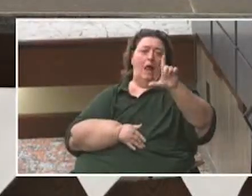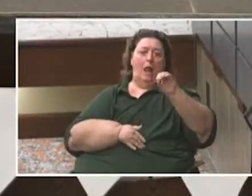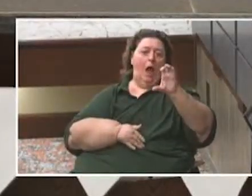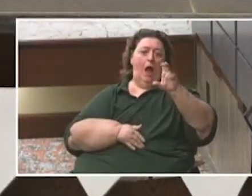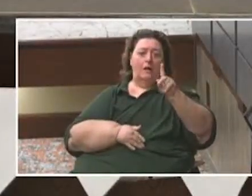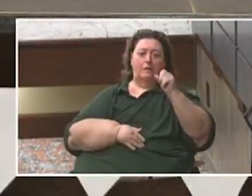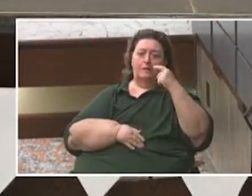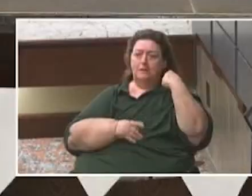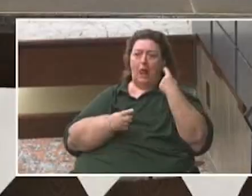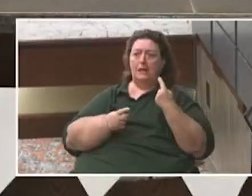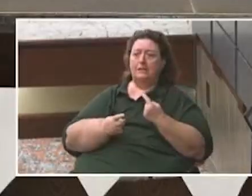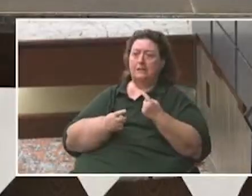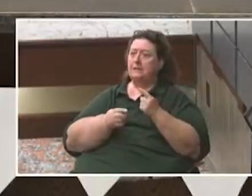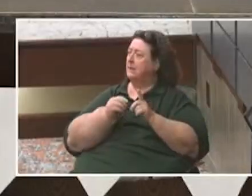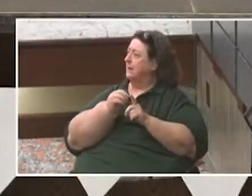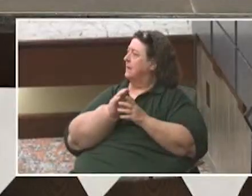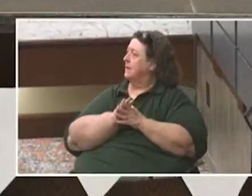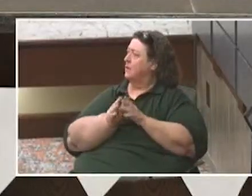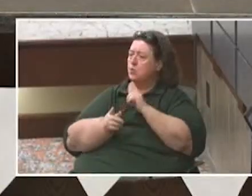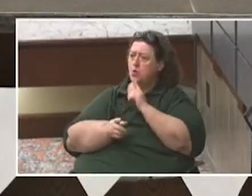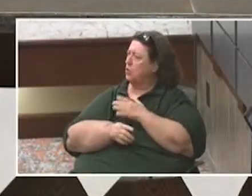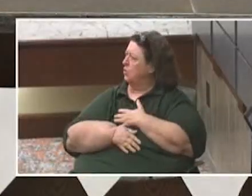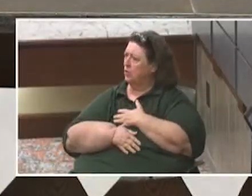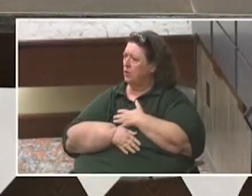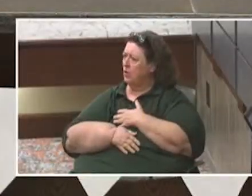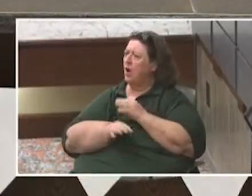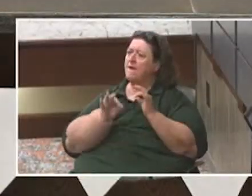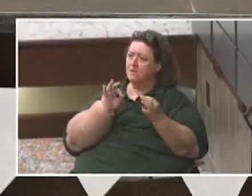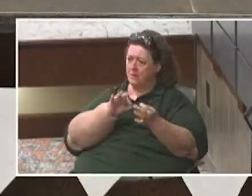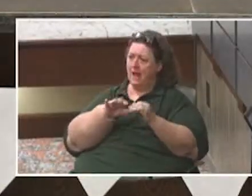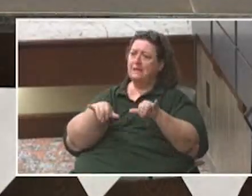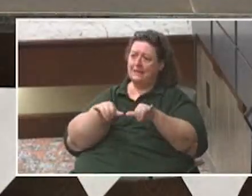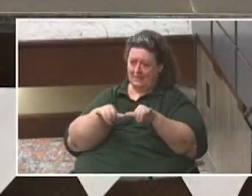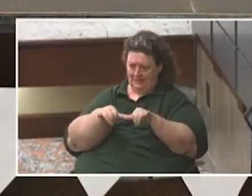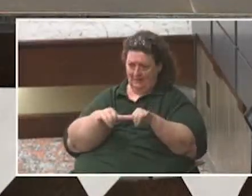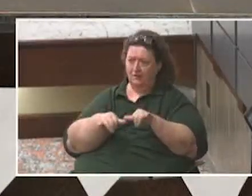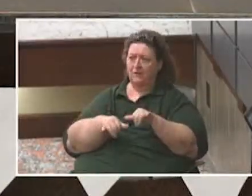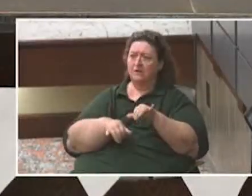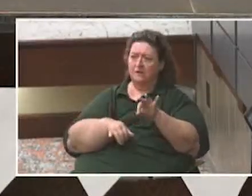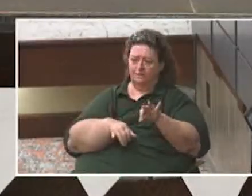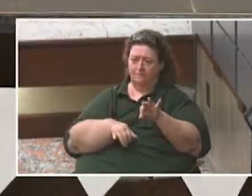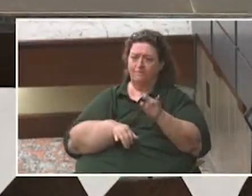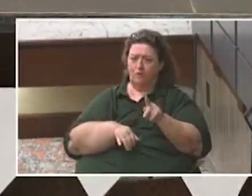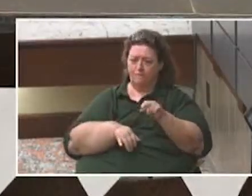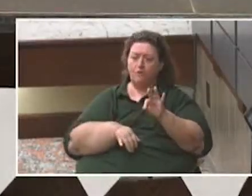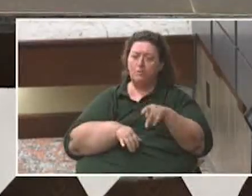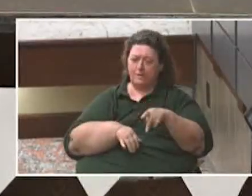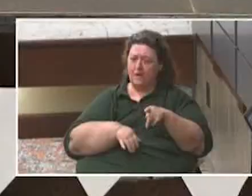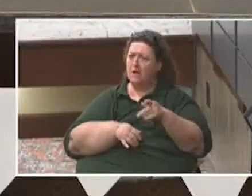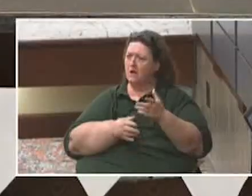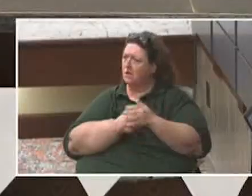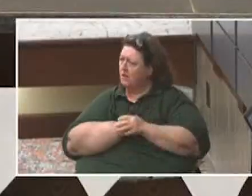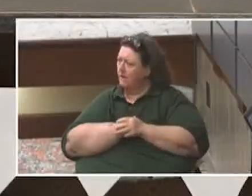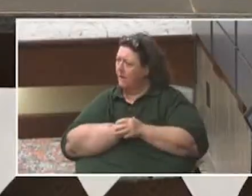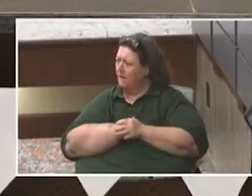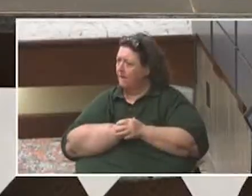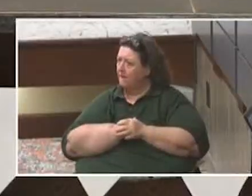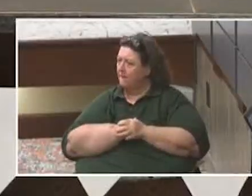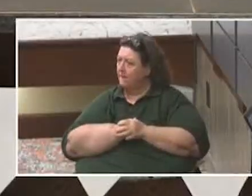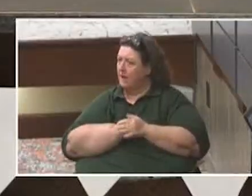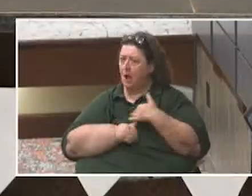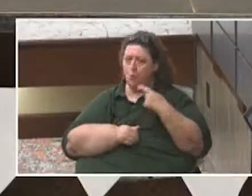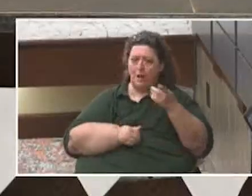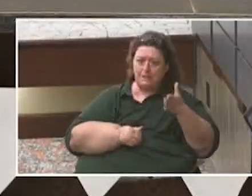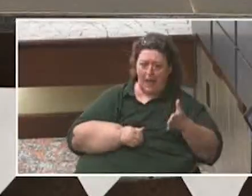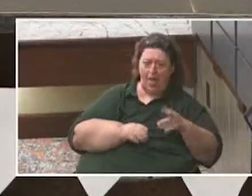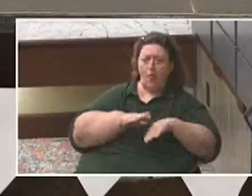deal. And my perspective, I grew up outside of Omaha. It was really close. We saw all the big acts because Chicago was on one side, Denver was